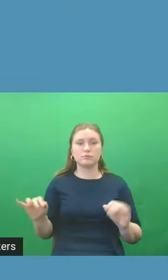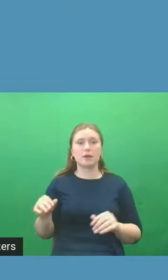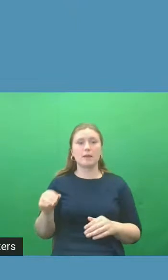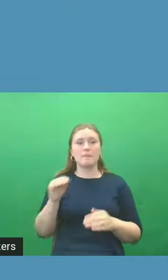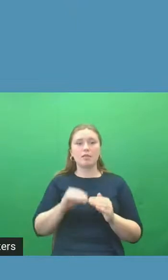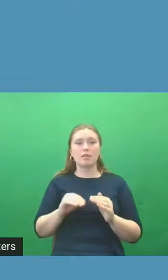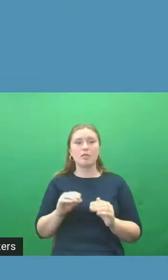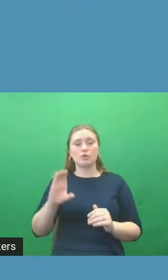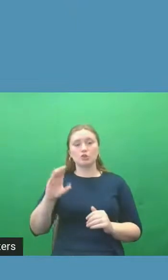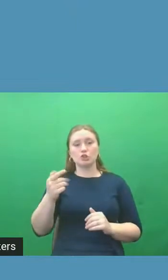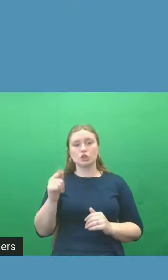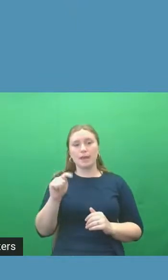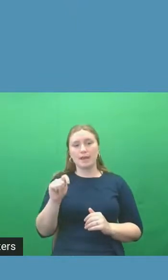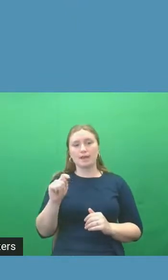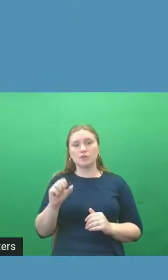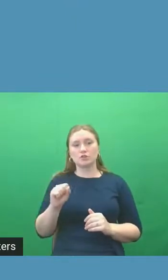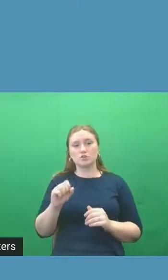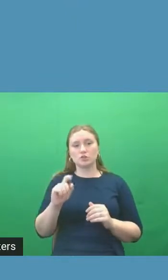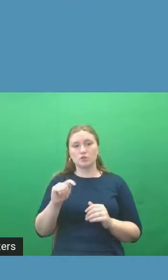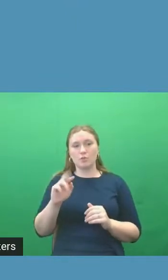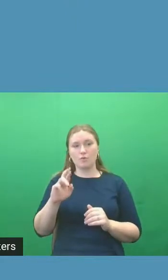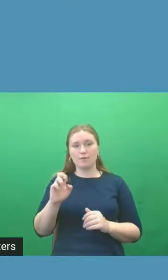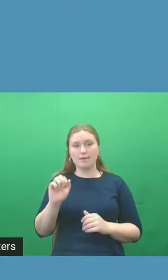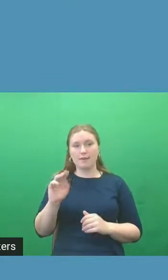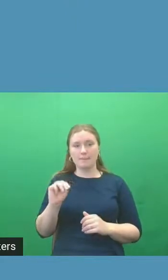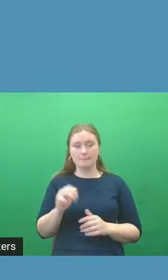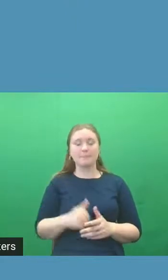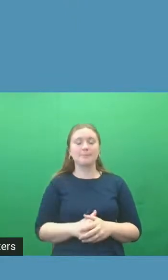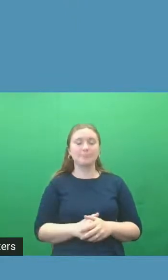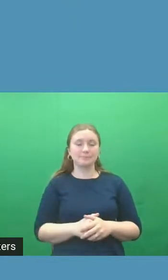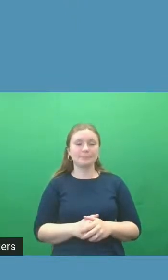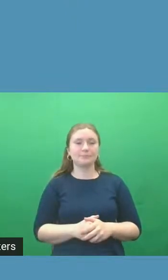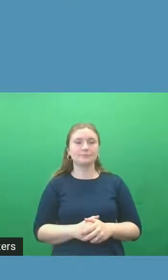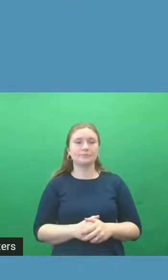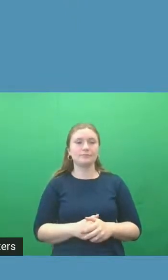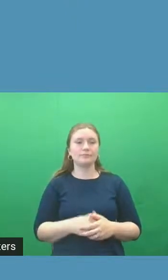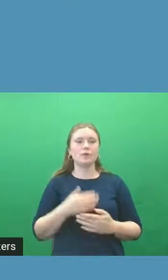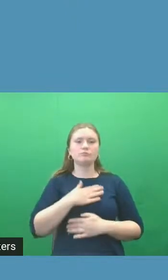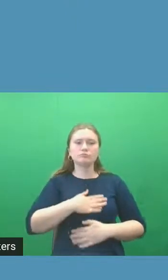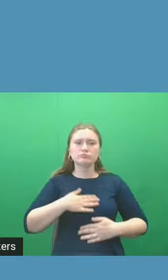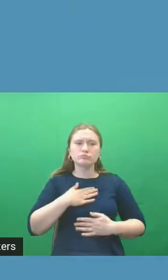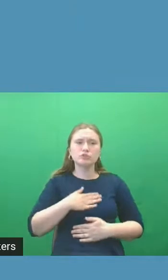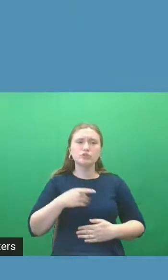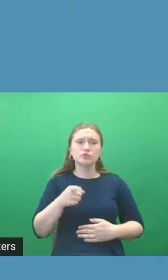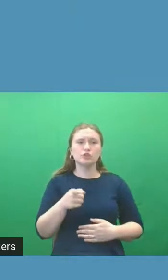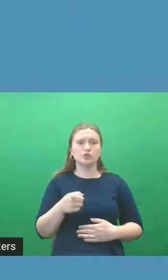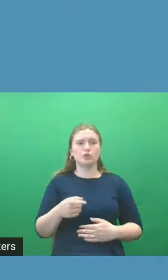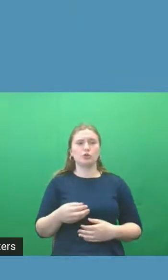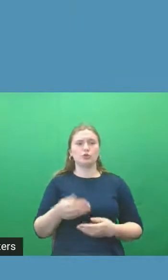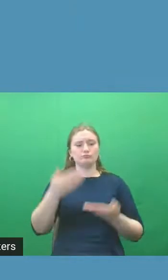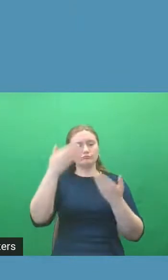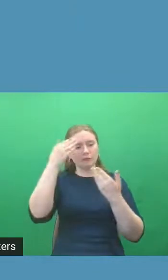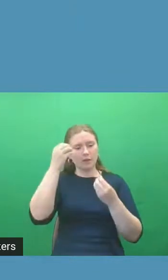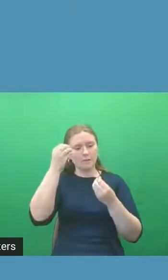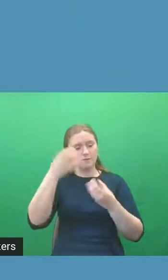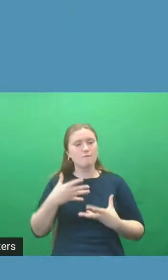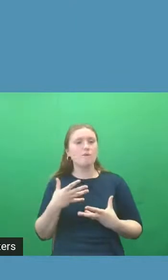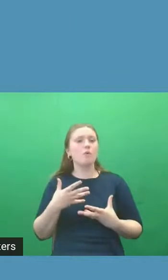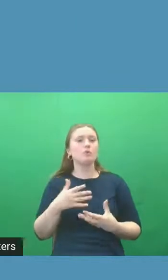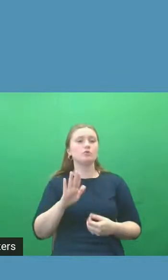who have pre-registered for the program. We would greatly appreciate it if you'd share your experience with us and help us improve our